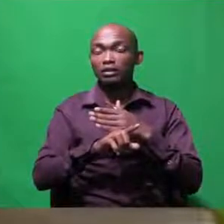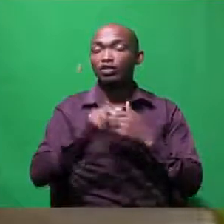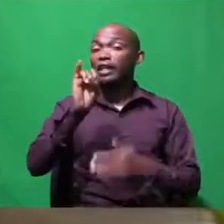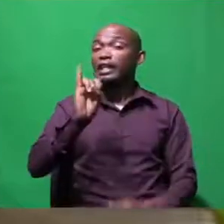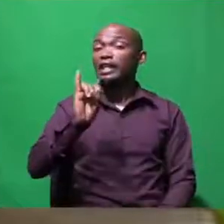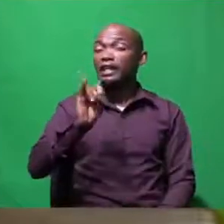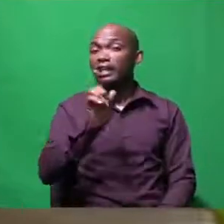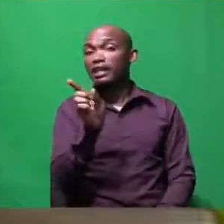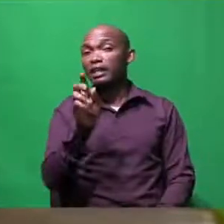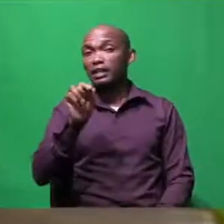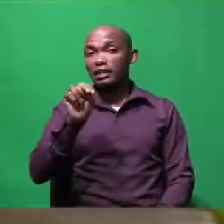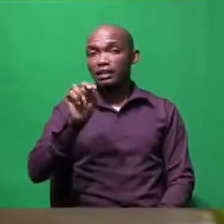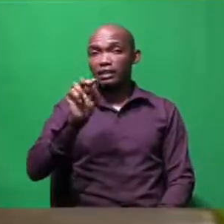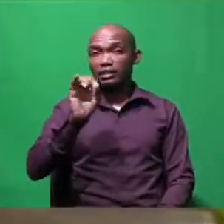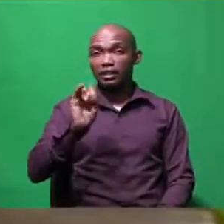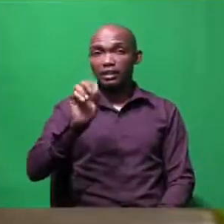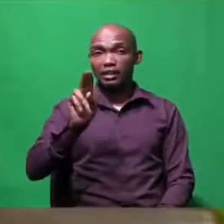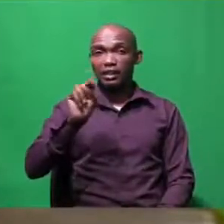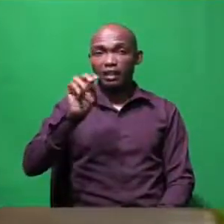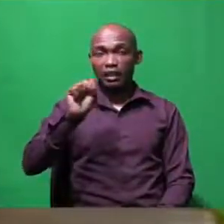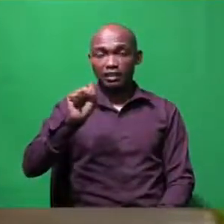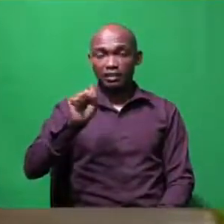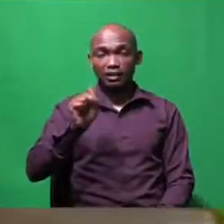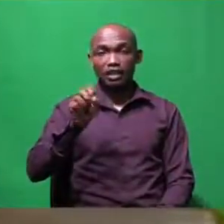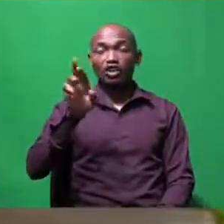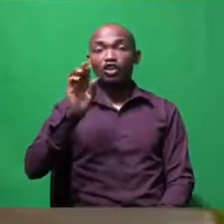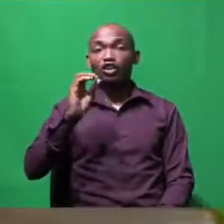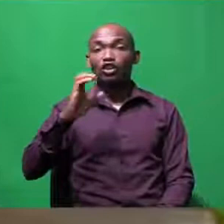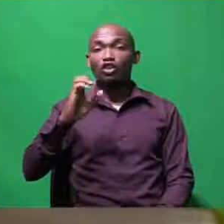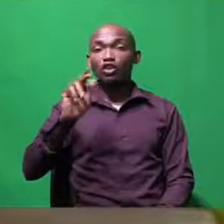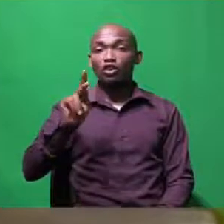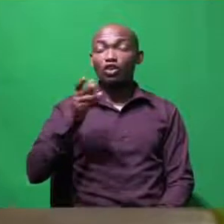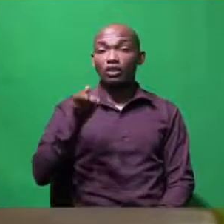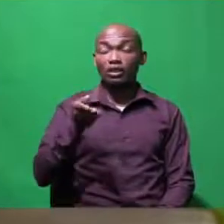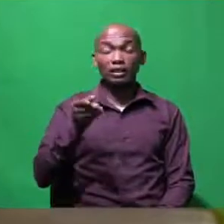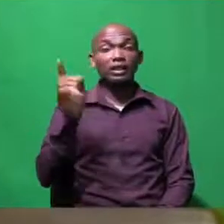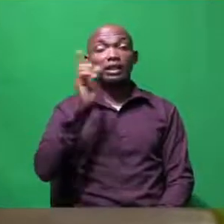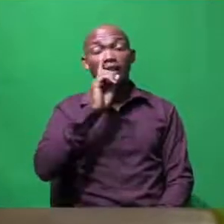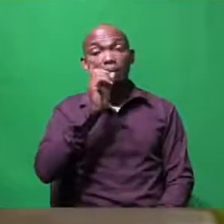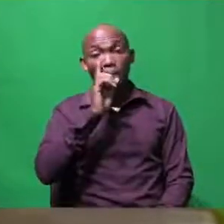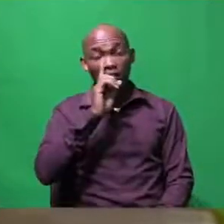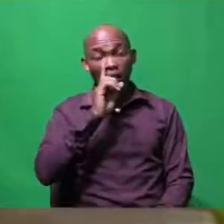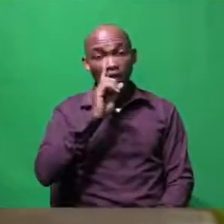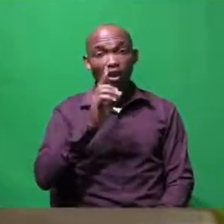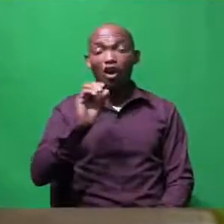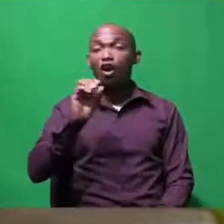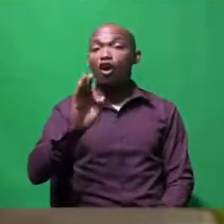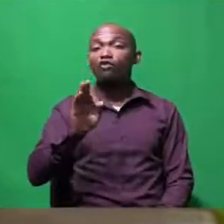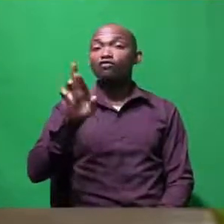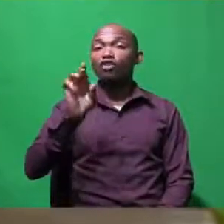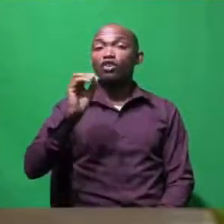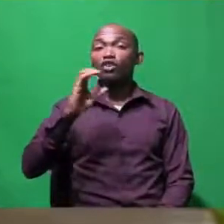igneous rock. So that you can say the major causes you can say is a mother rock.